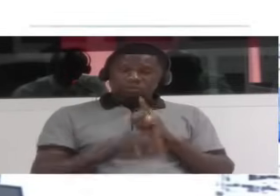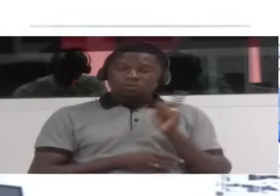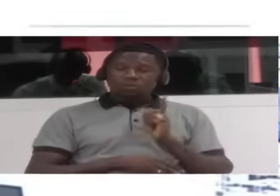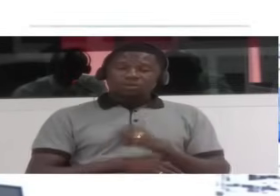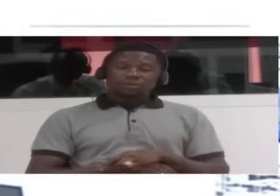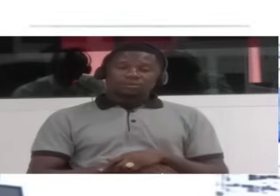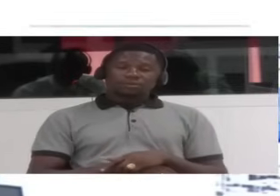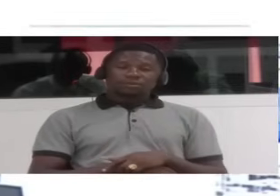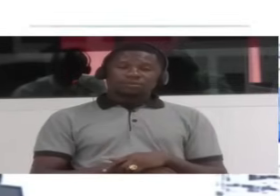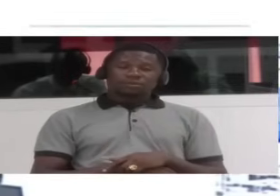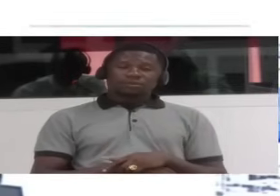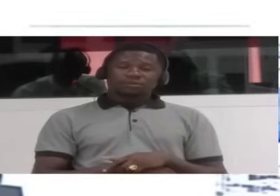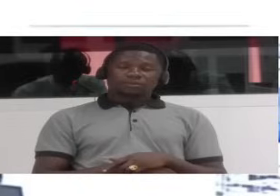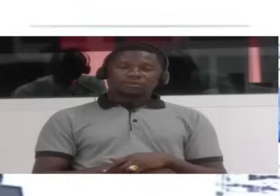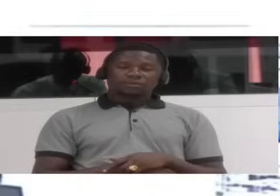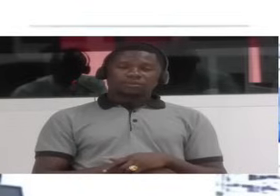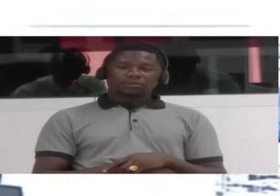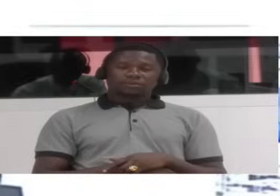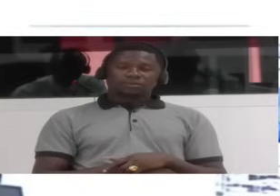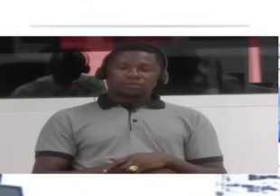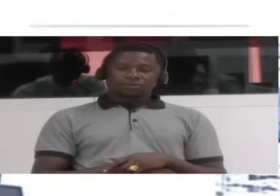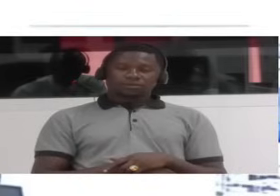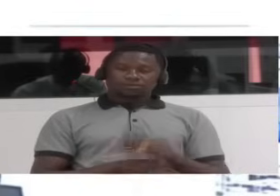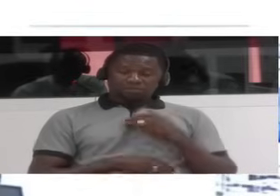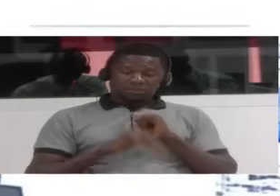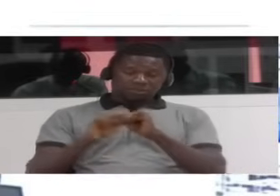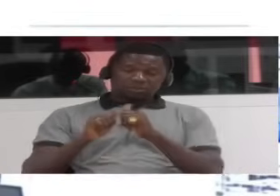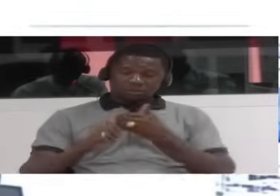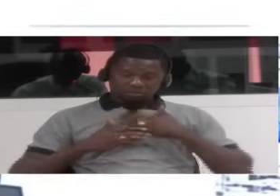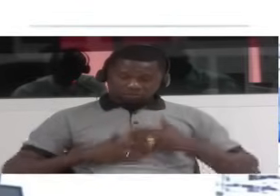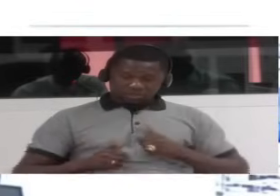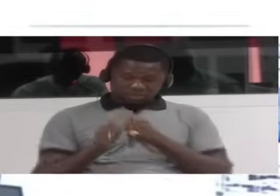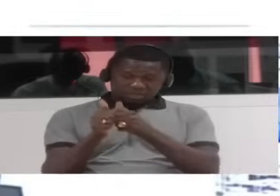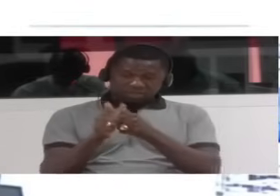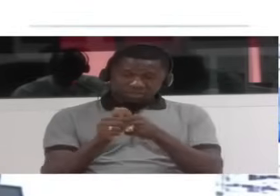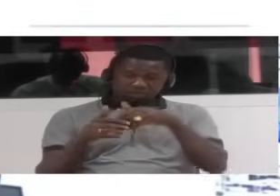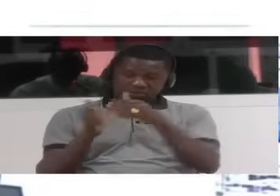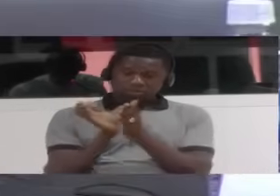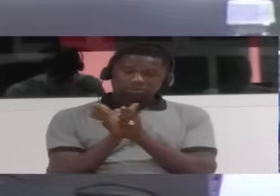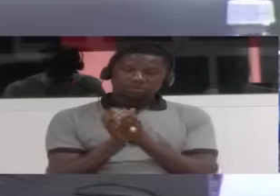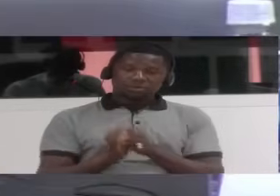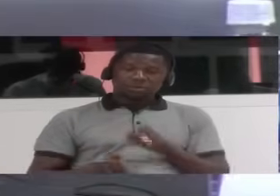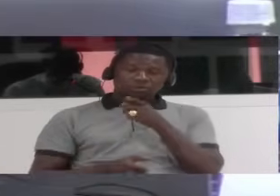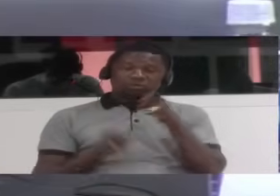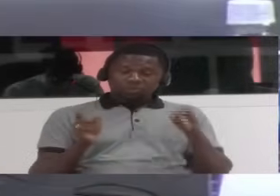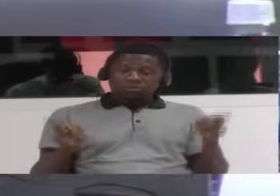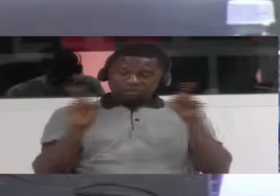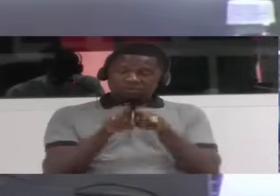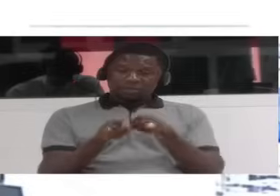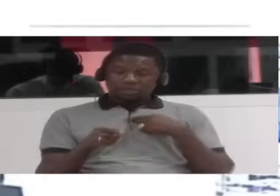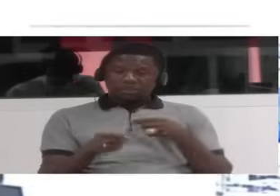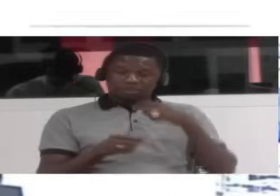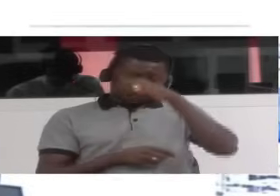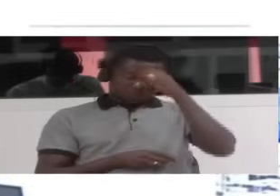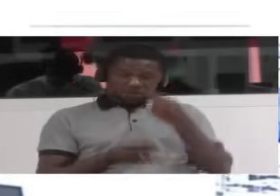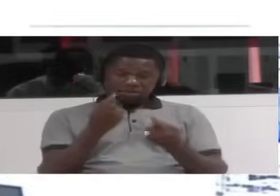After this operation in 2005? I remain at the bodyguard unit. Did you participate in any operations again?